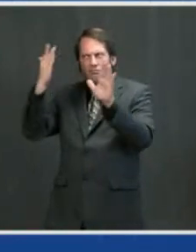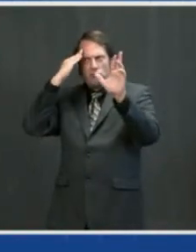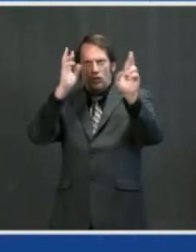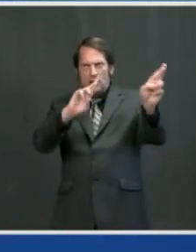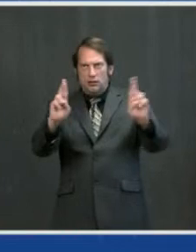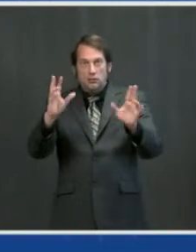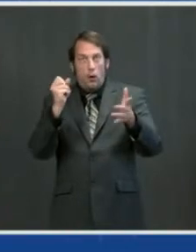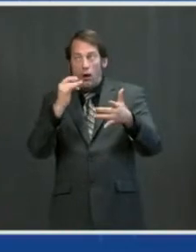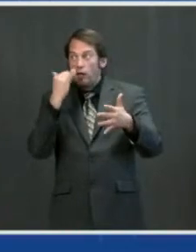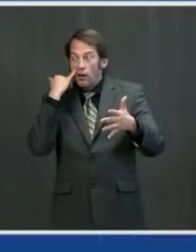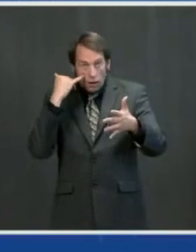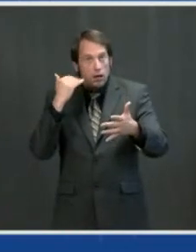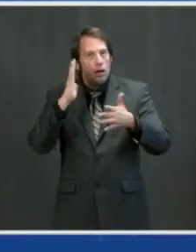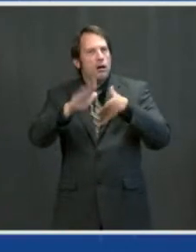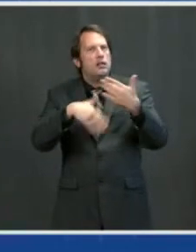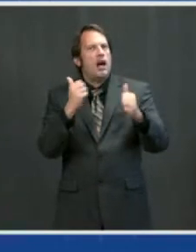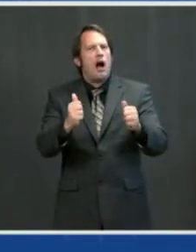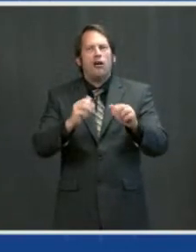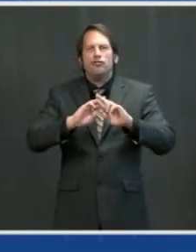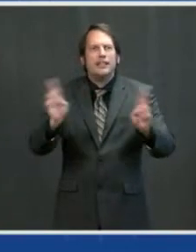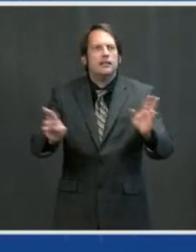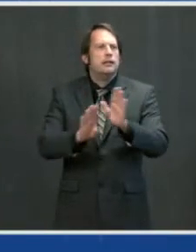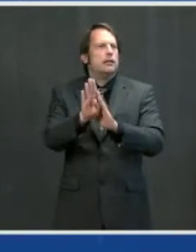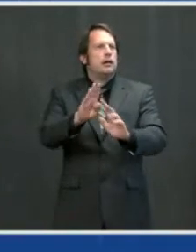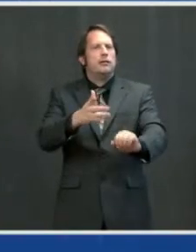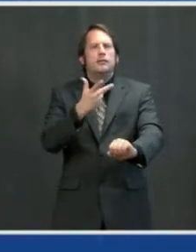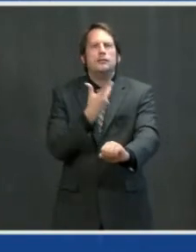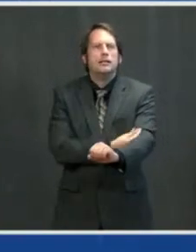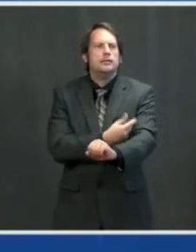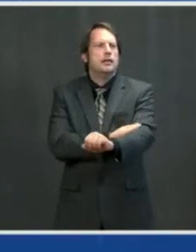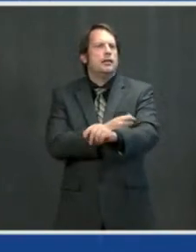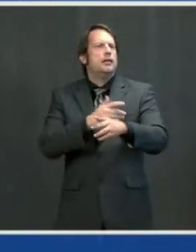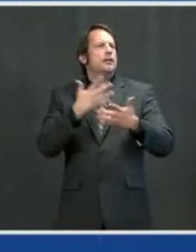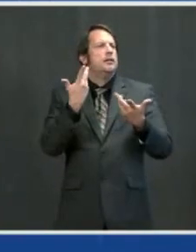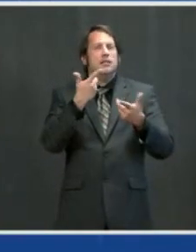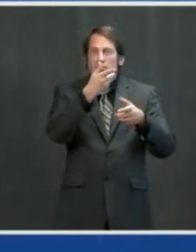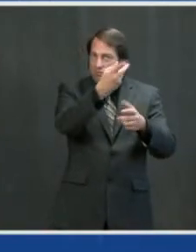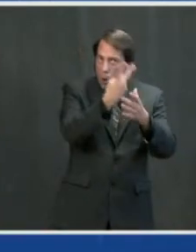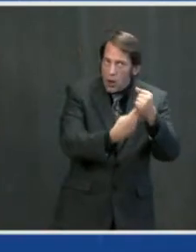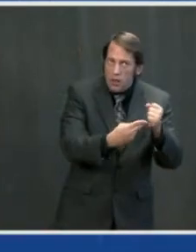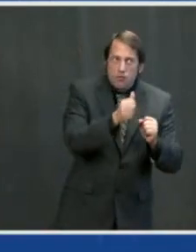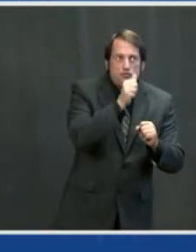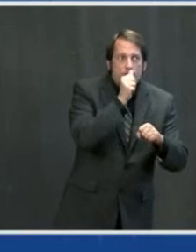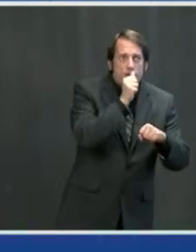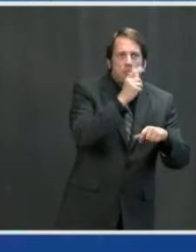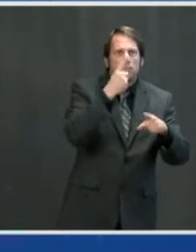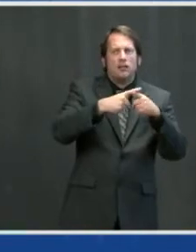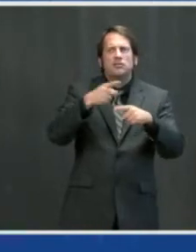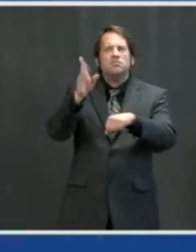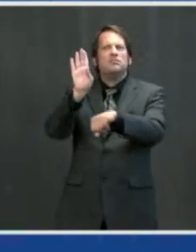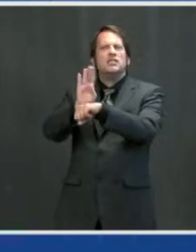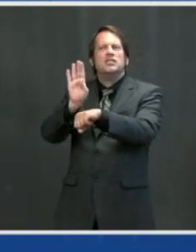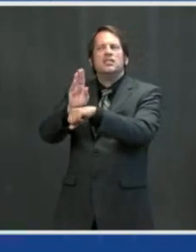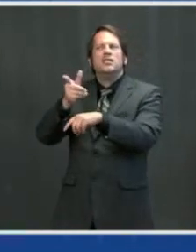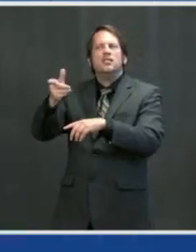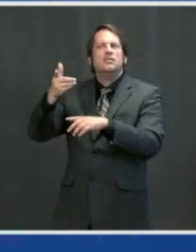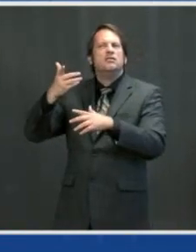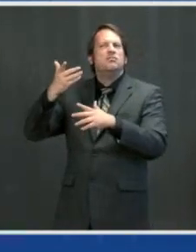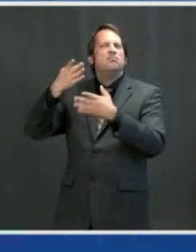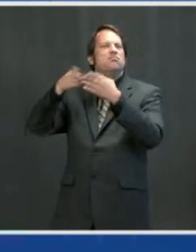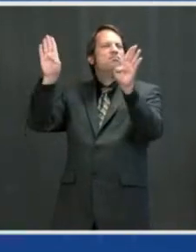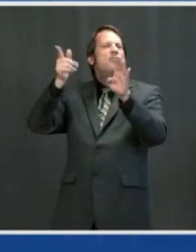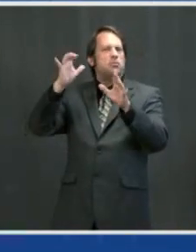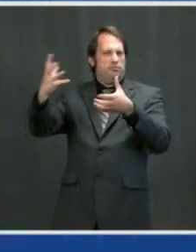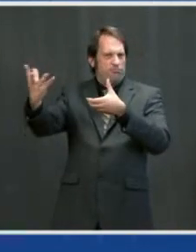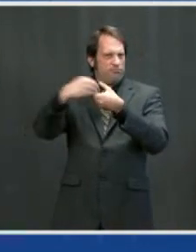Japan-U.S. public and private cooperation in the area of global health. We confirmed that cooperations between our governments will